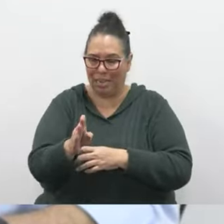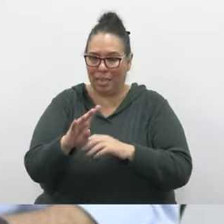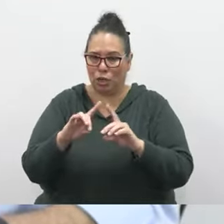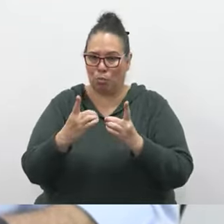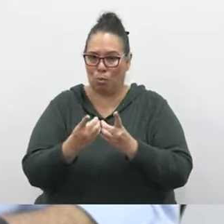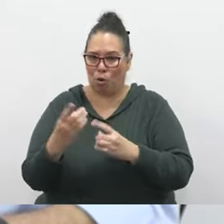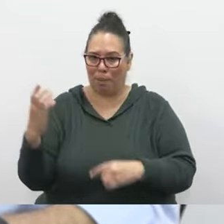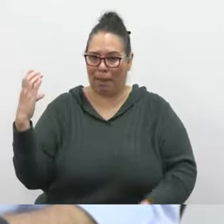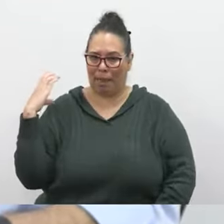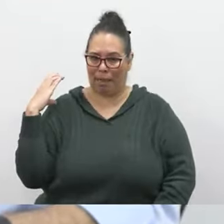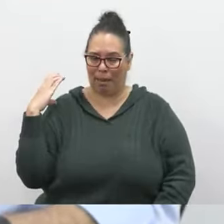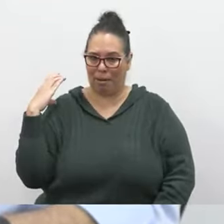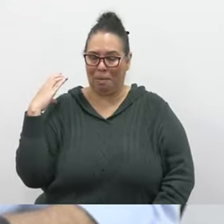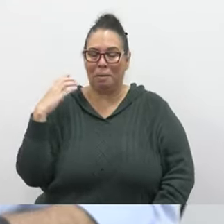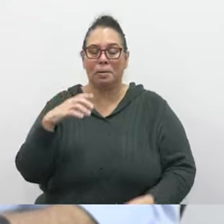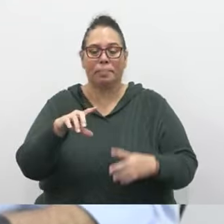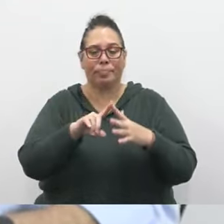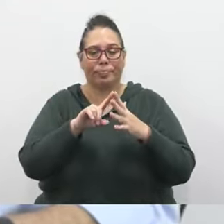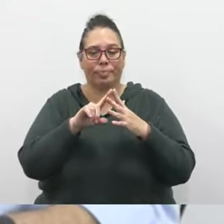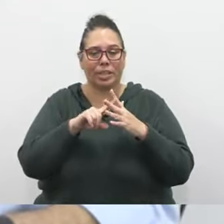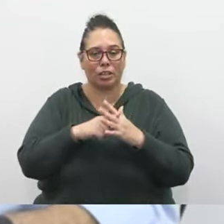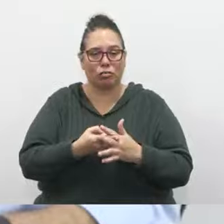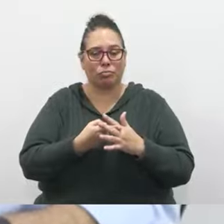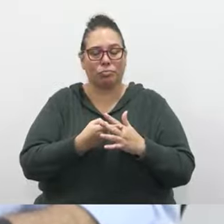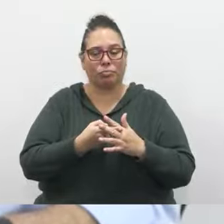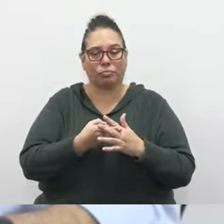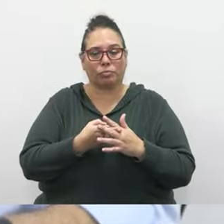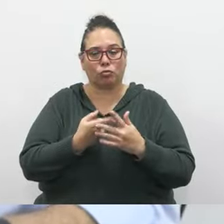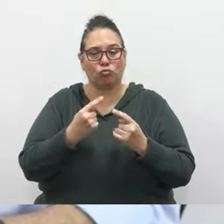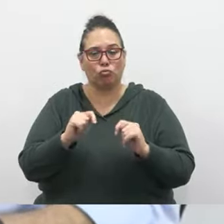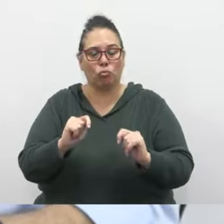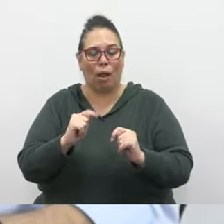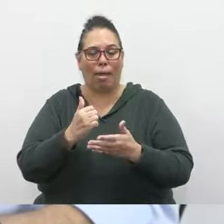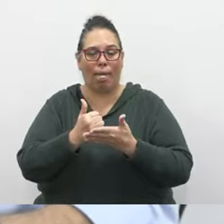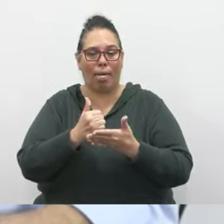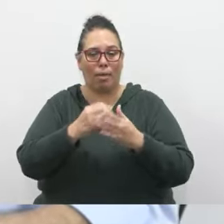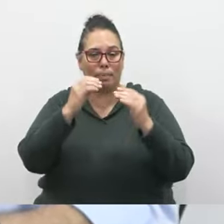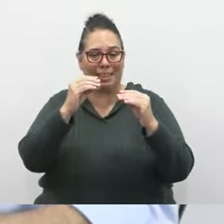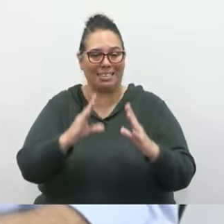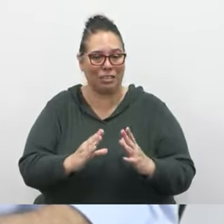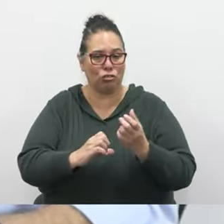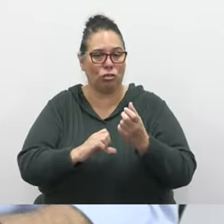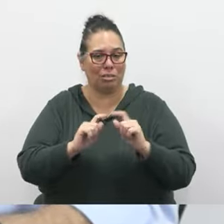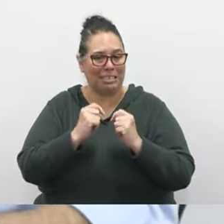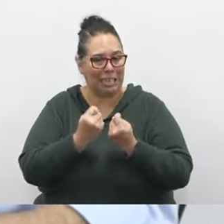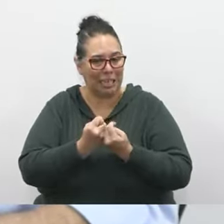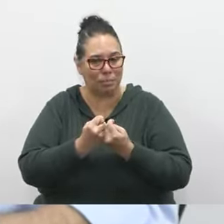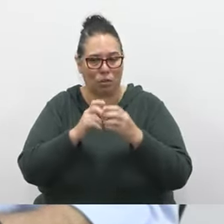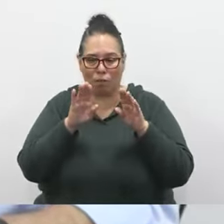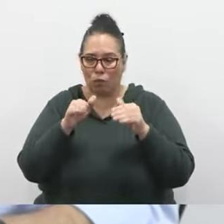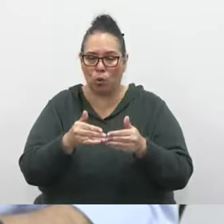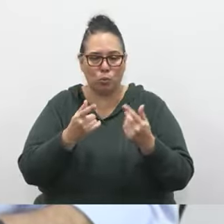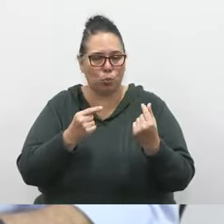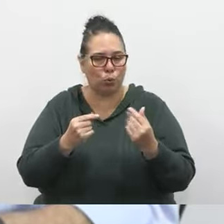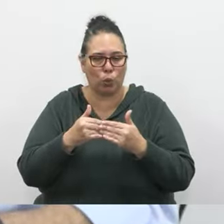heads. And they begin to try to help our teacher teams really try to focus on their next